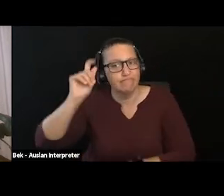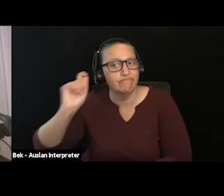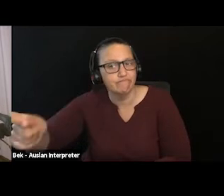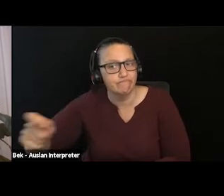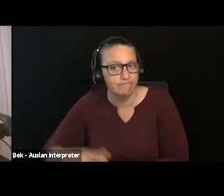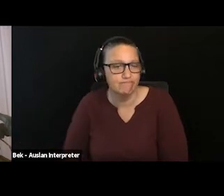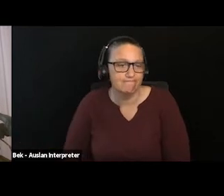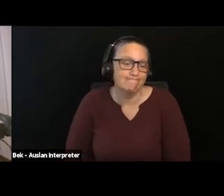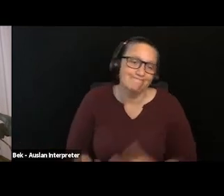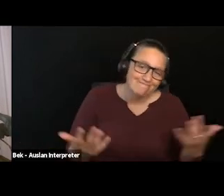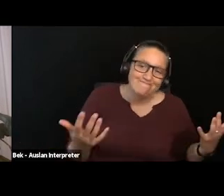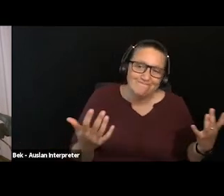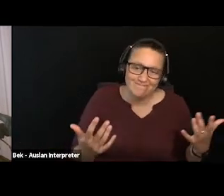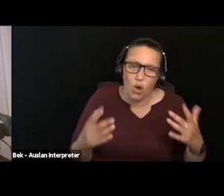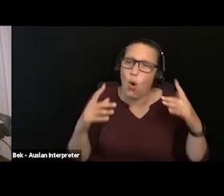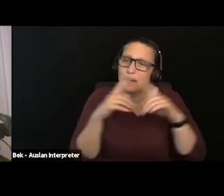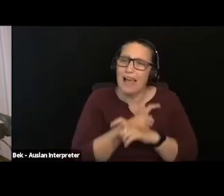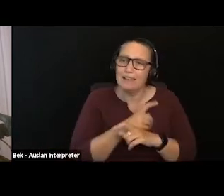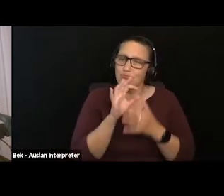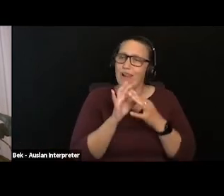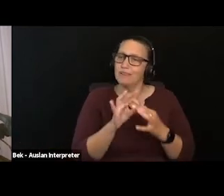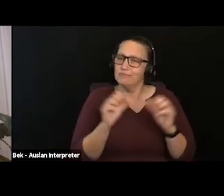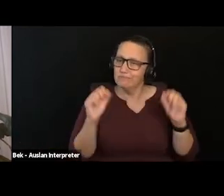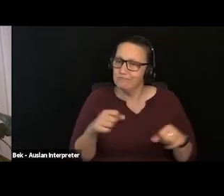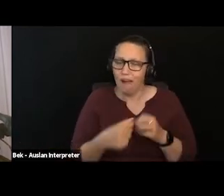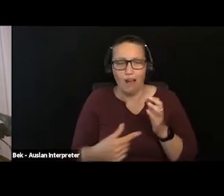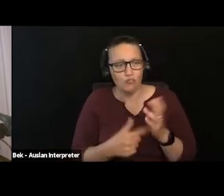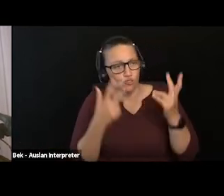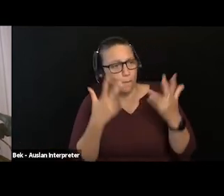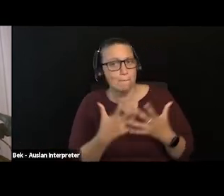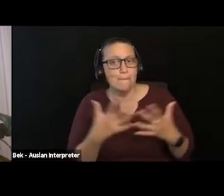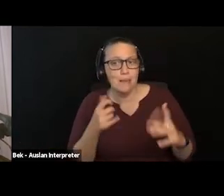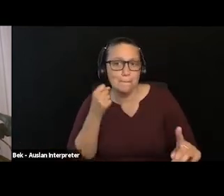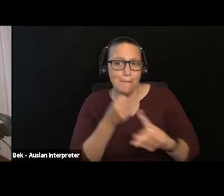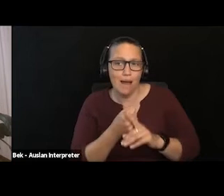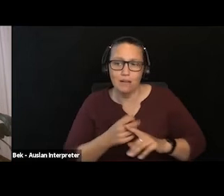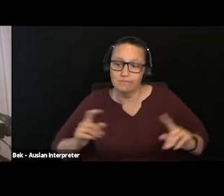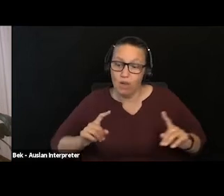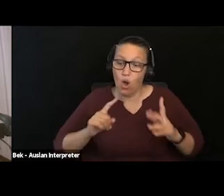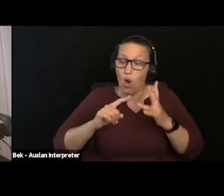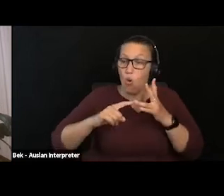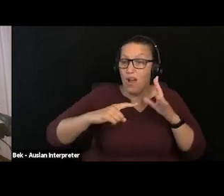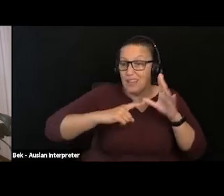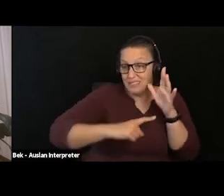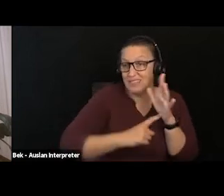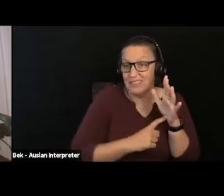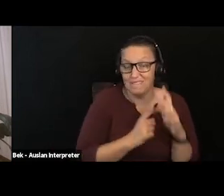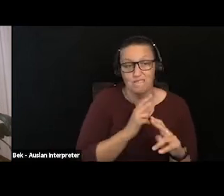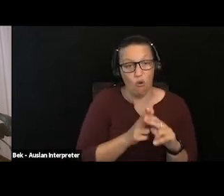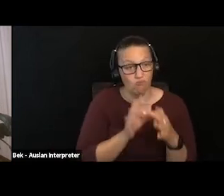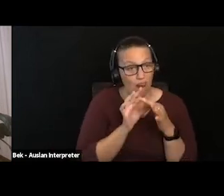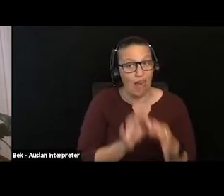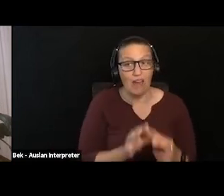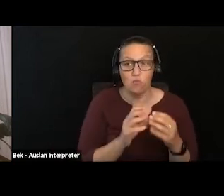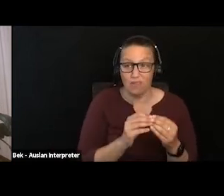quite a complicated relationship, but that does suggest an impact of OAT on engagement with